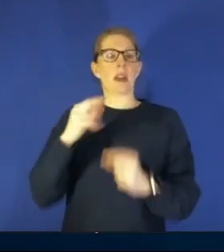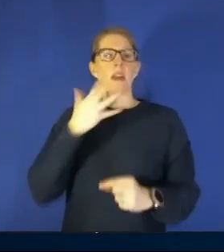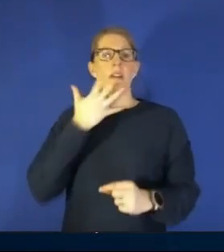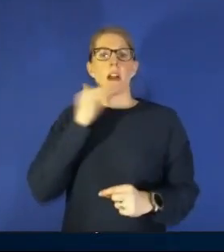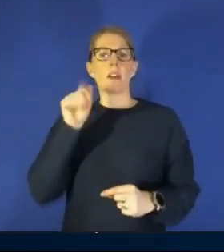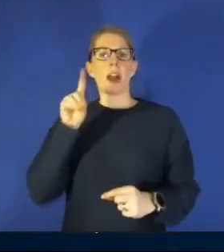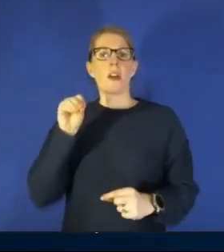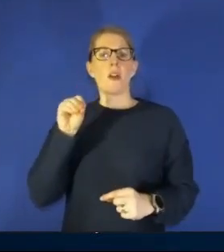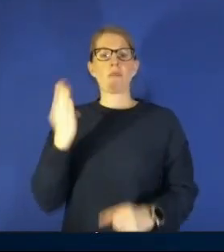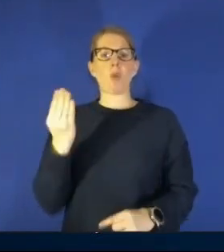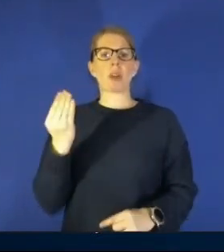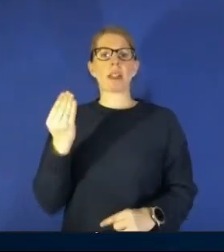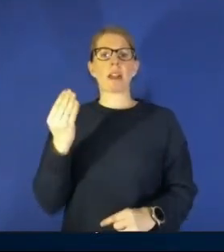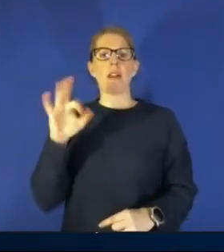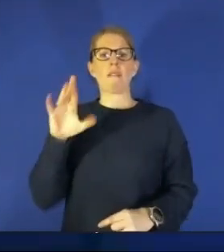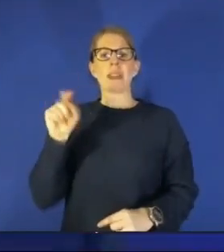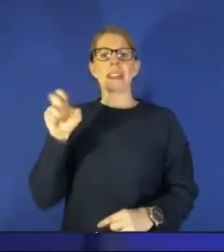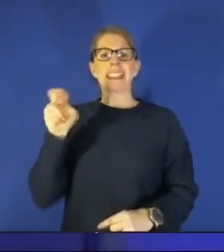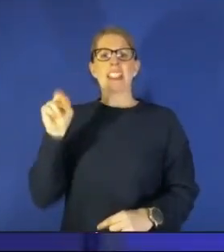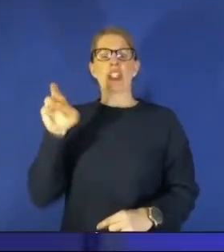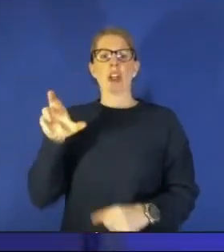are 58